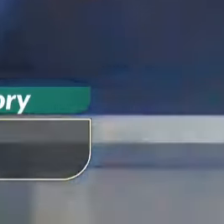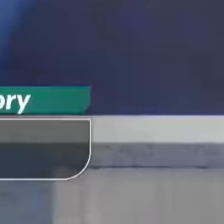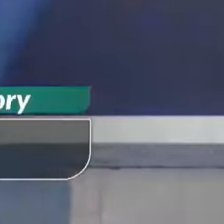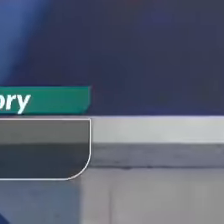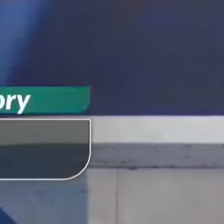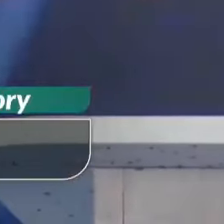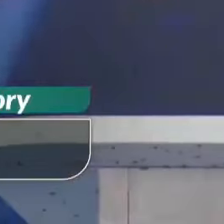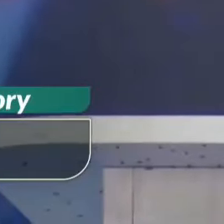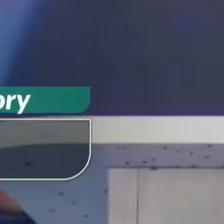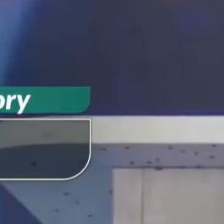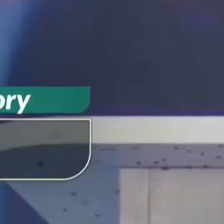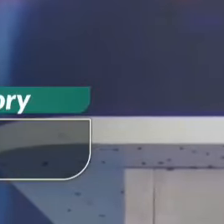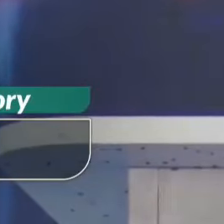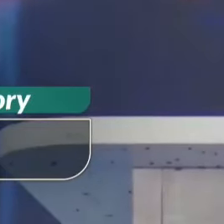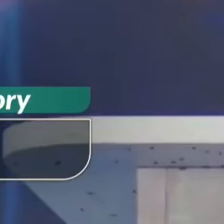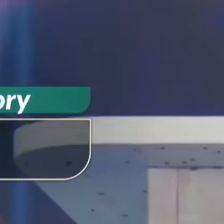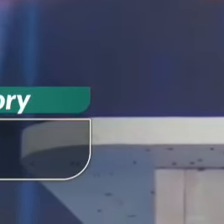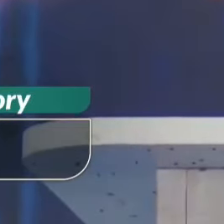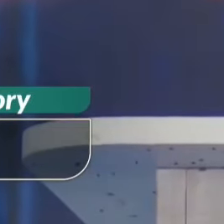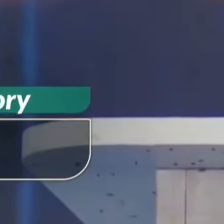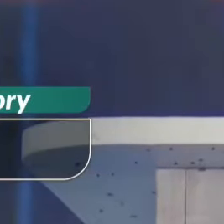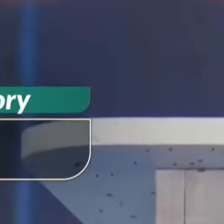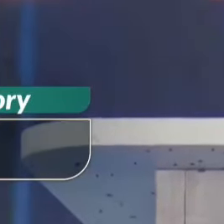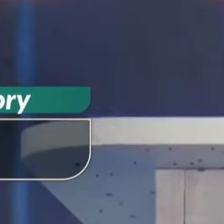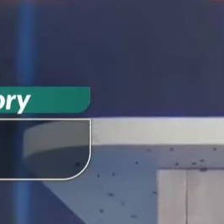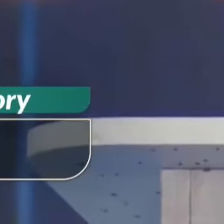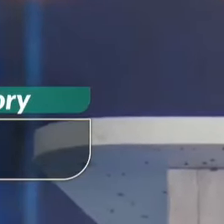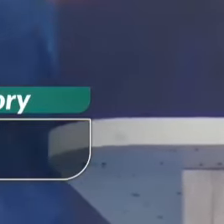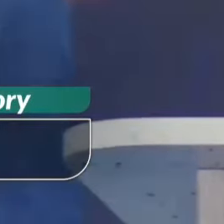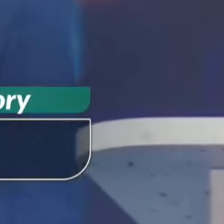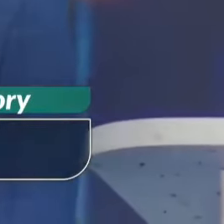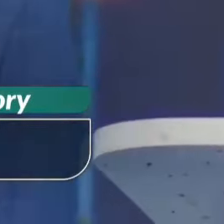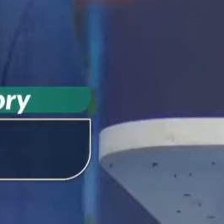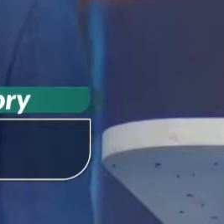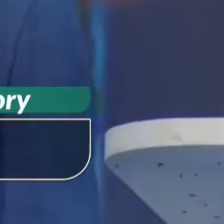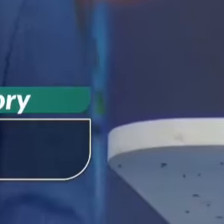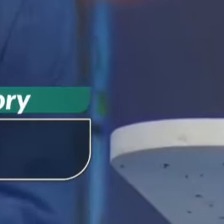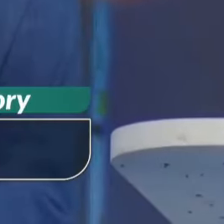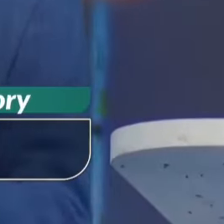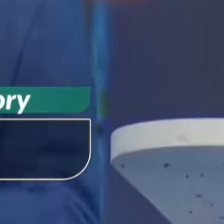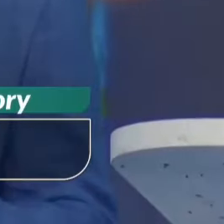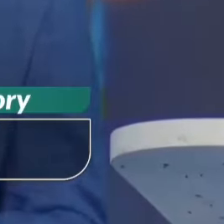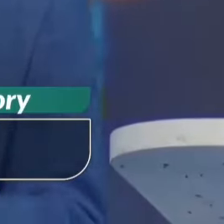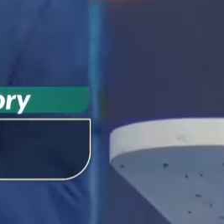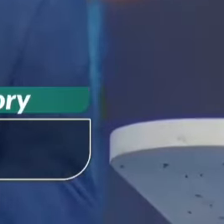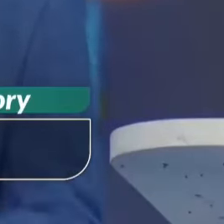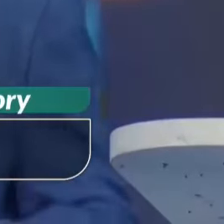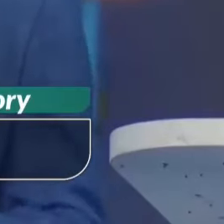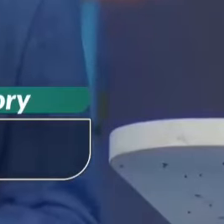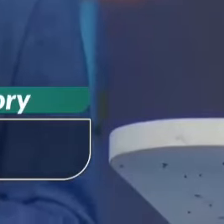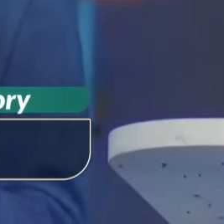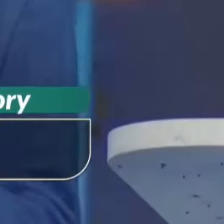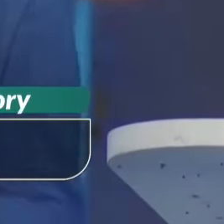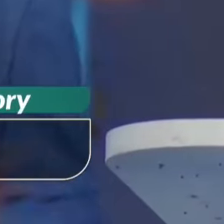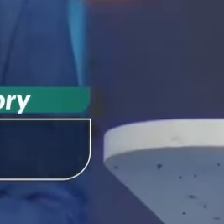prayed for you as well. Intercession. And Jesus said, Father, I know that you always hear me